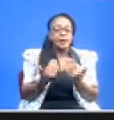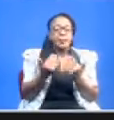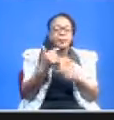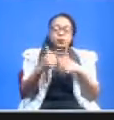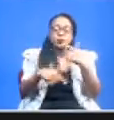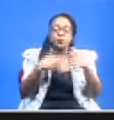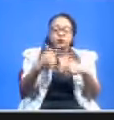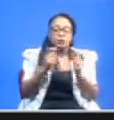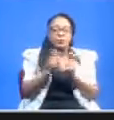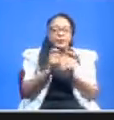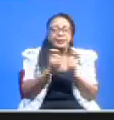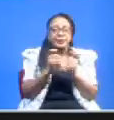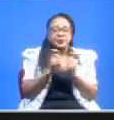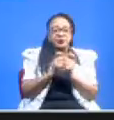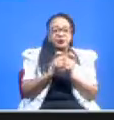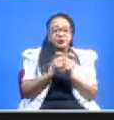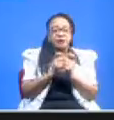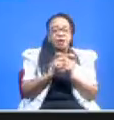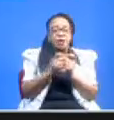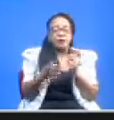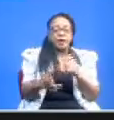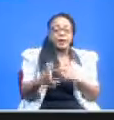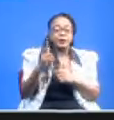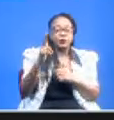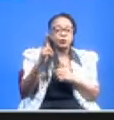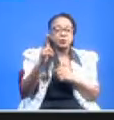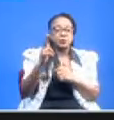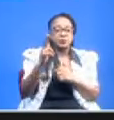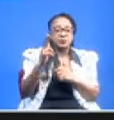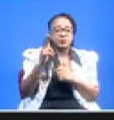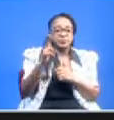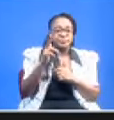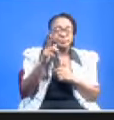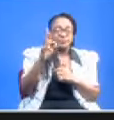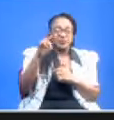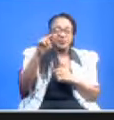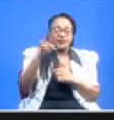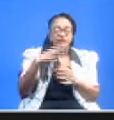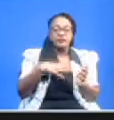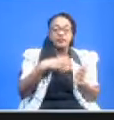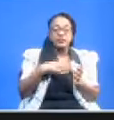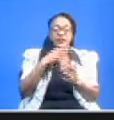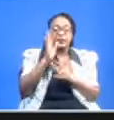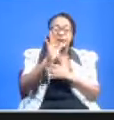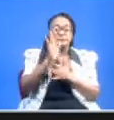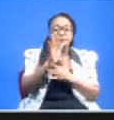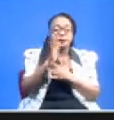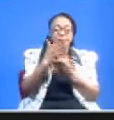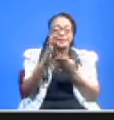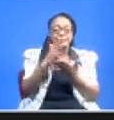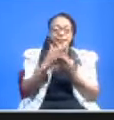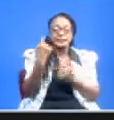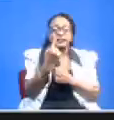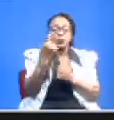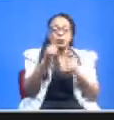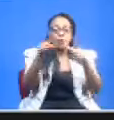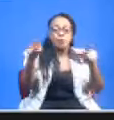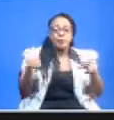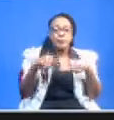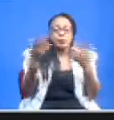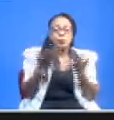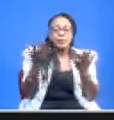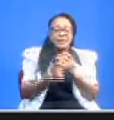the pain and anguish of a gunshot injury. NTV visited him at his rented single room, where he narrated